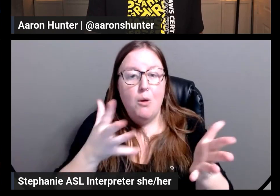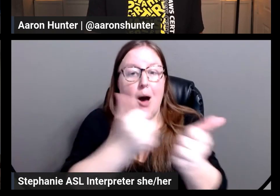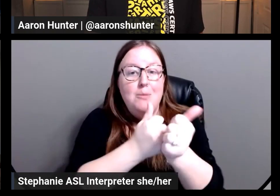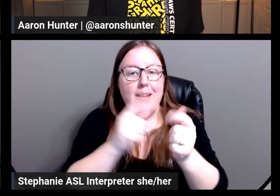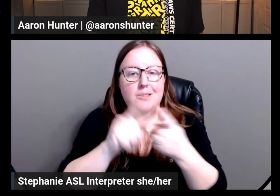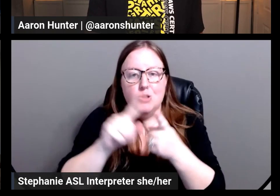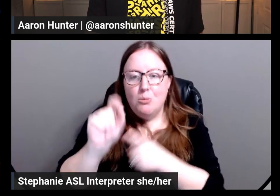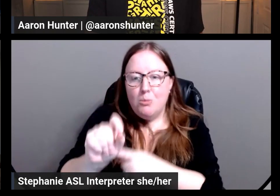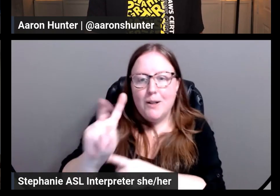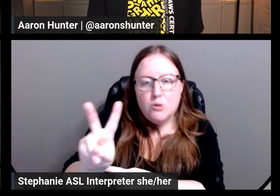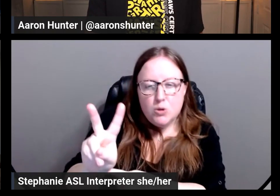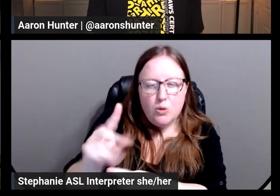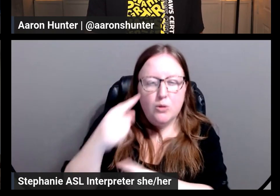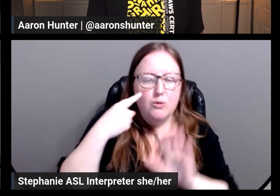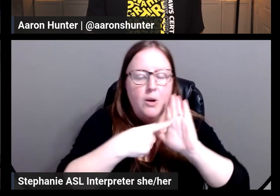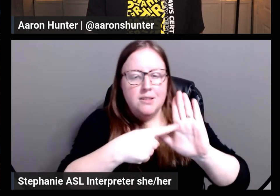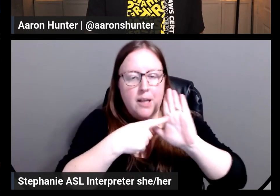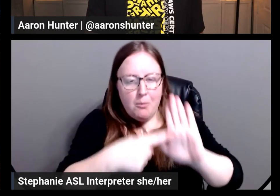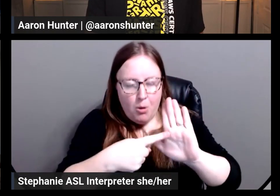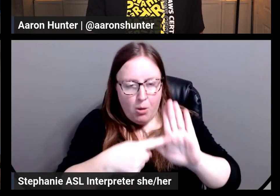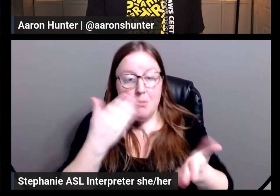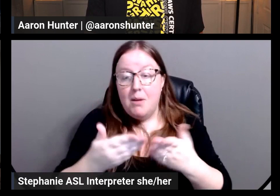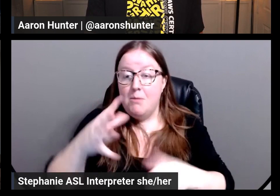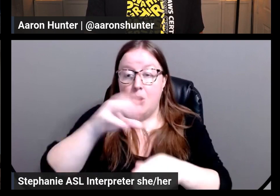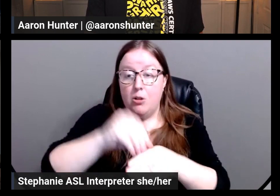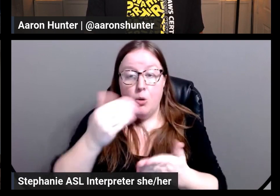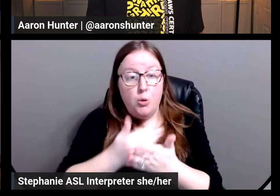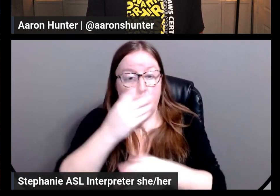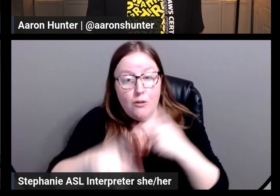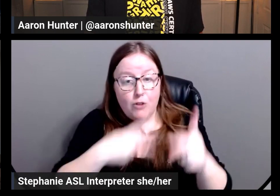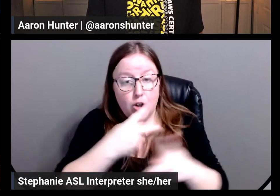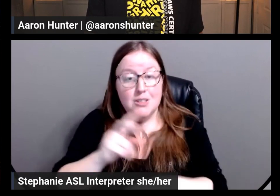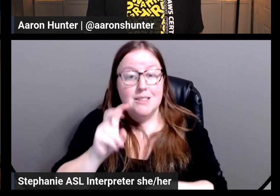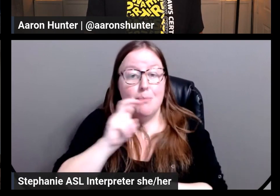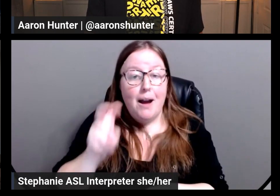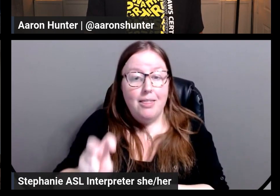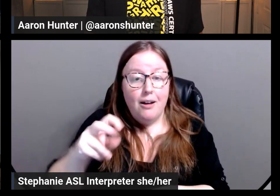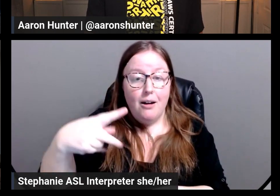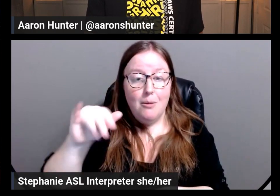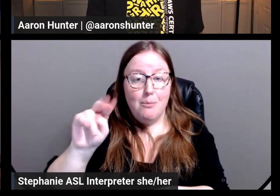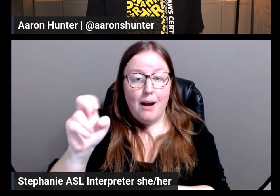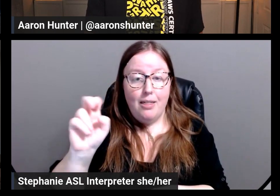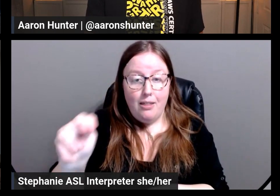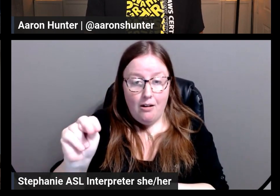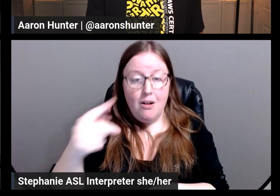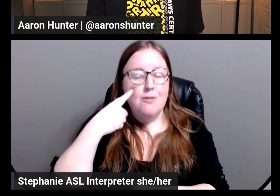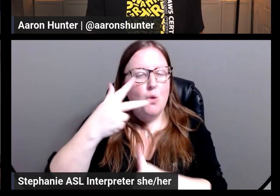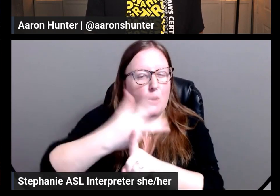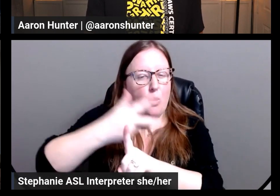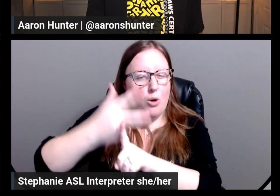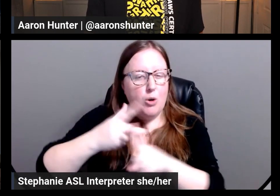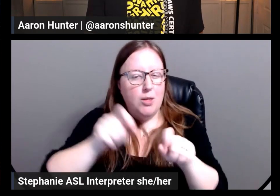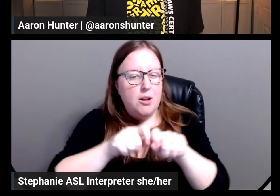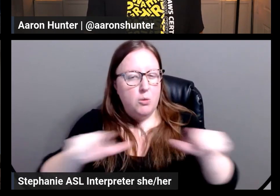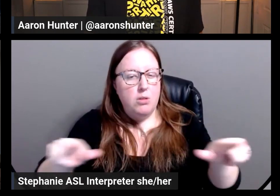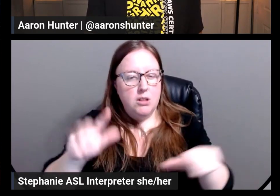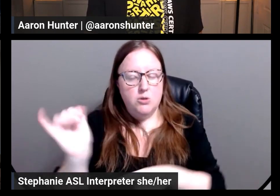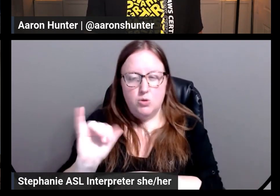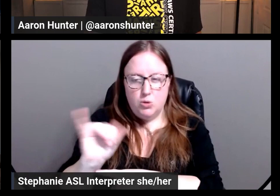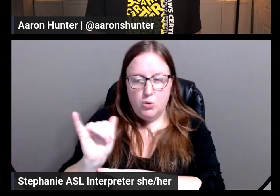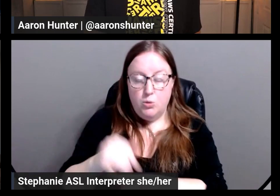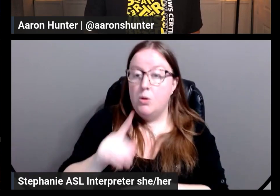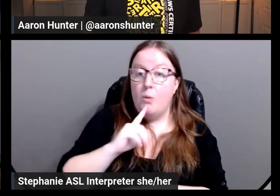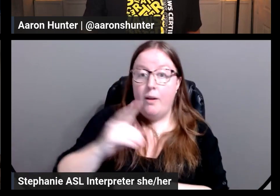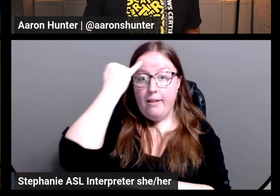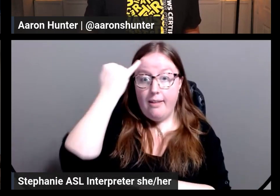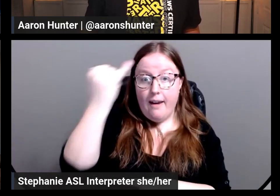or something along those lines. We may include new versions of Python in these quarterly releases, and that sort of stuff. And the idea is that it's